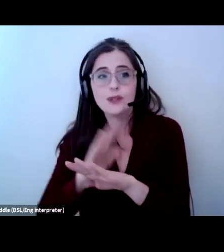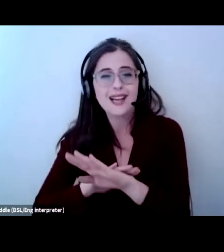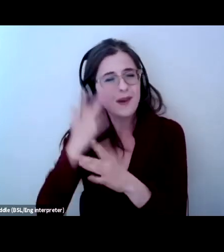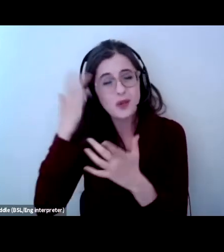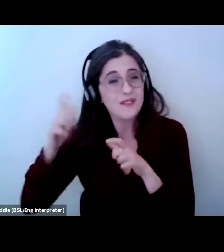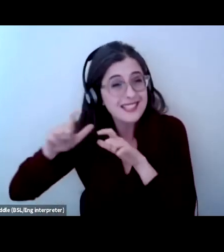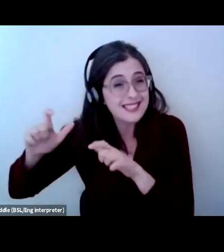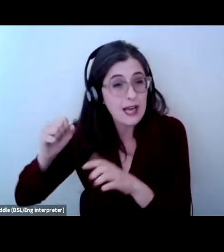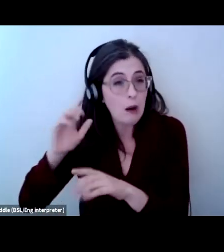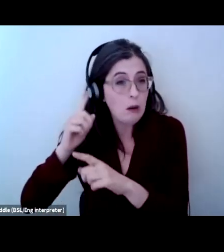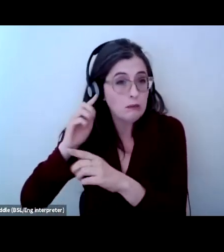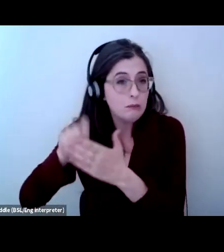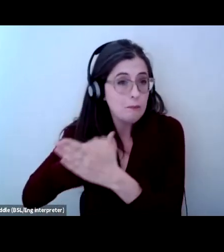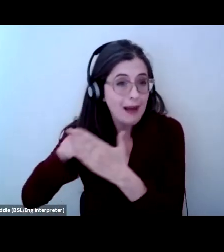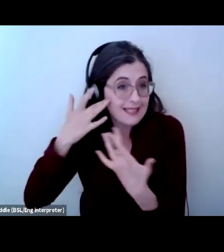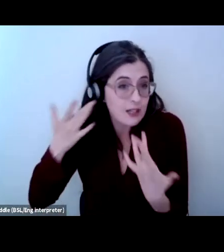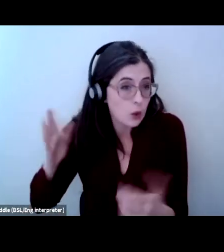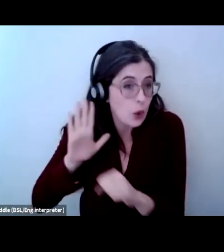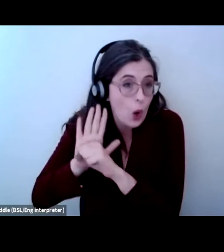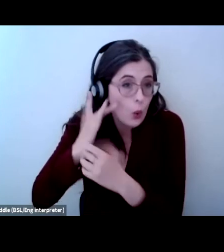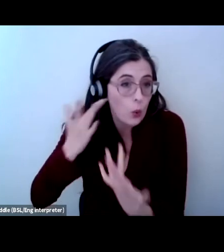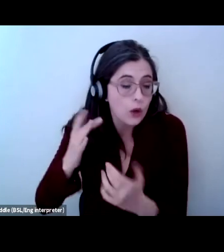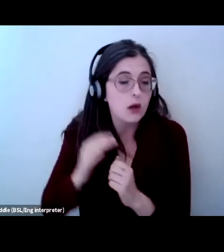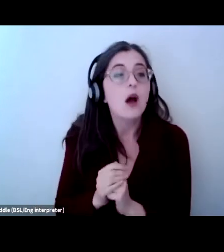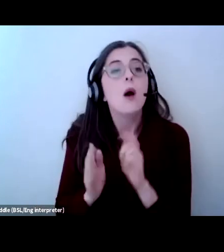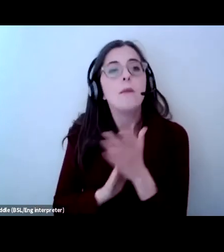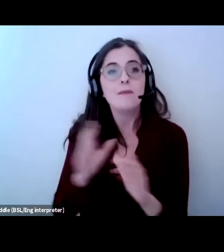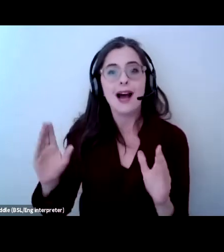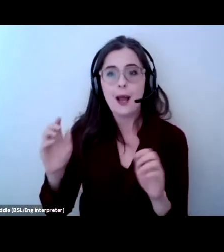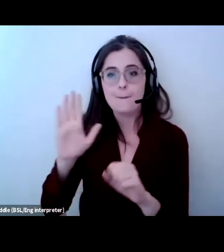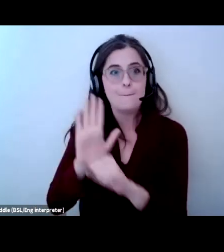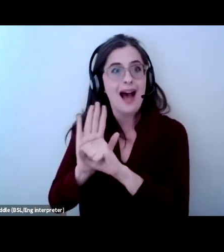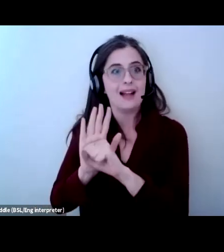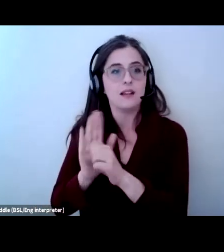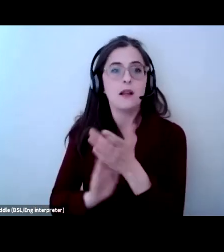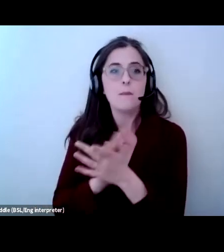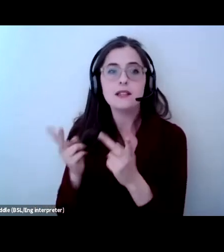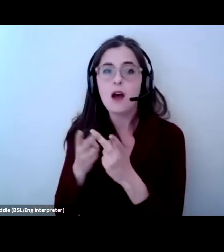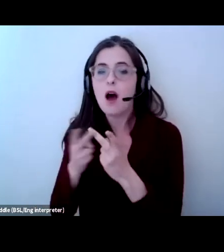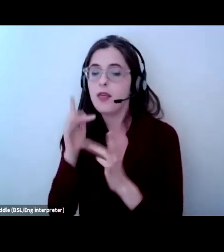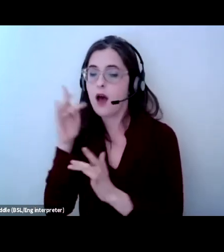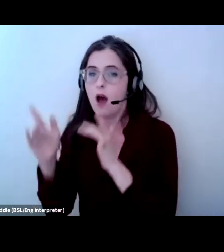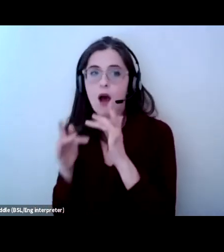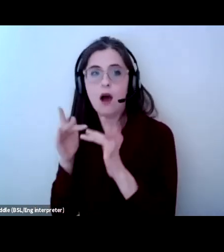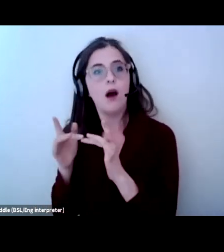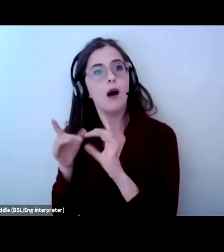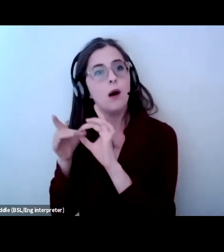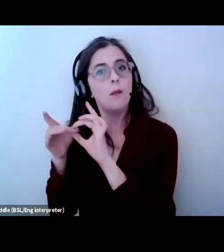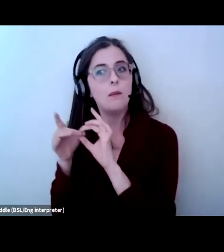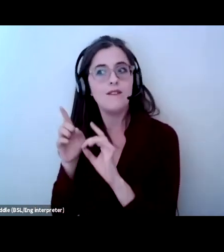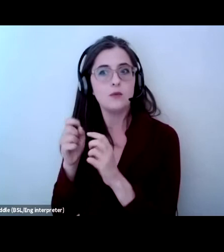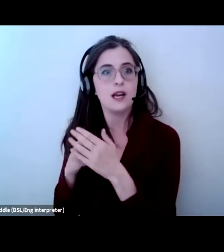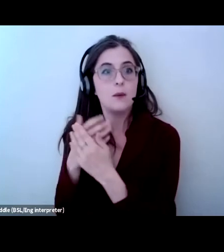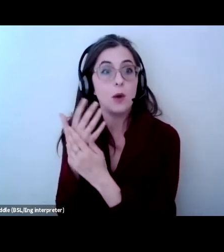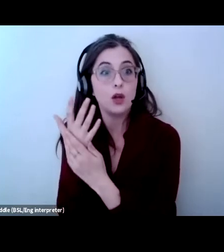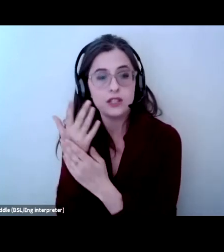case. So by banning them, we allow other types of platforms to emerge that do respect quality